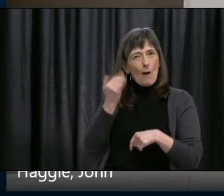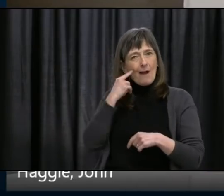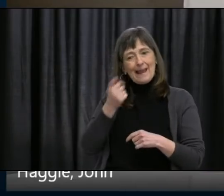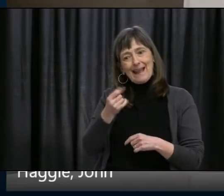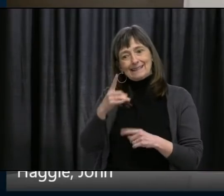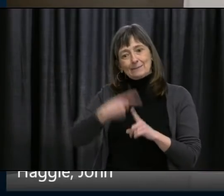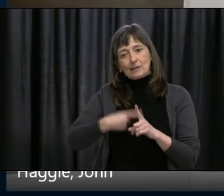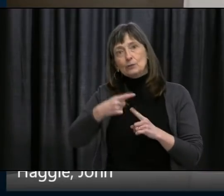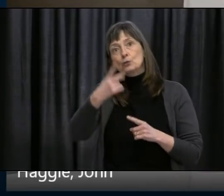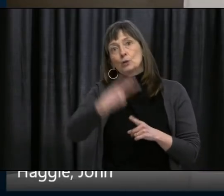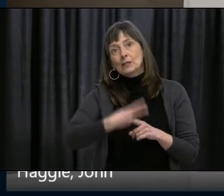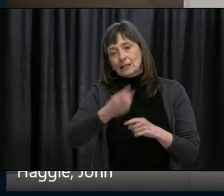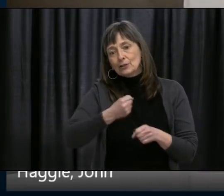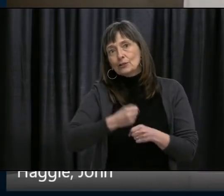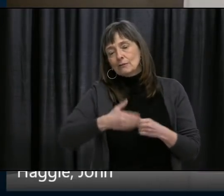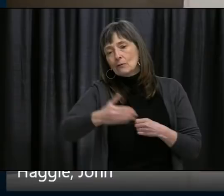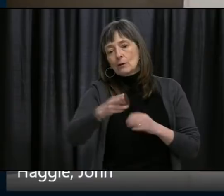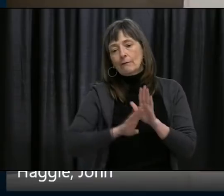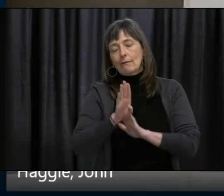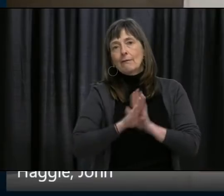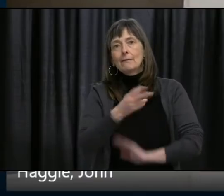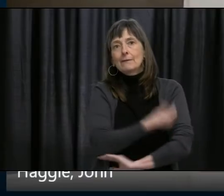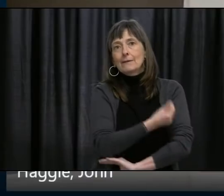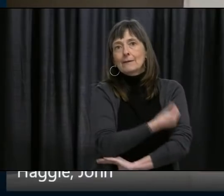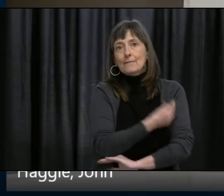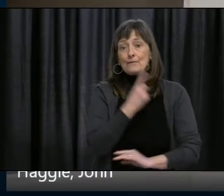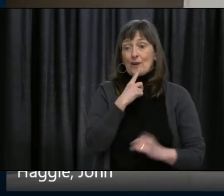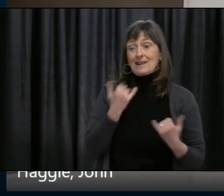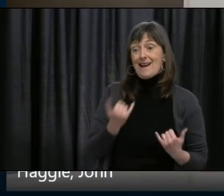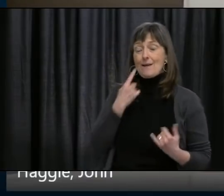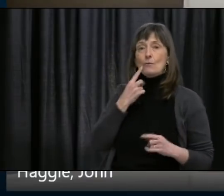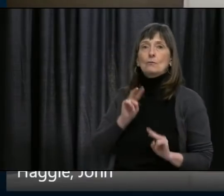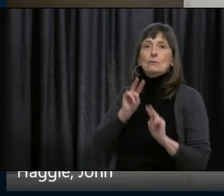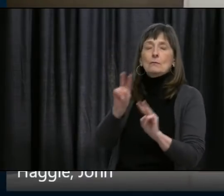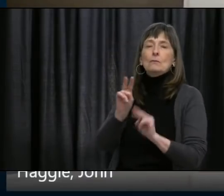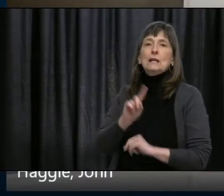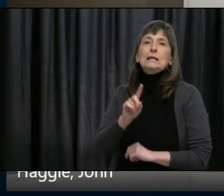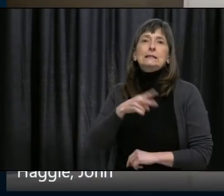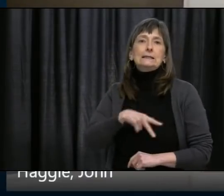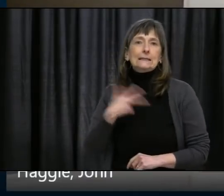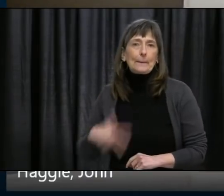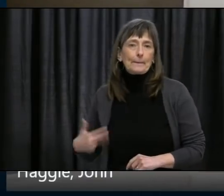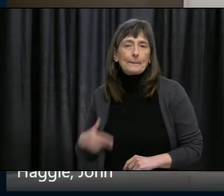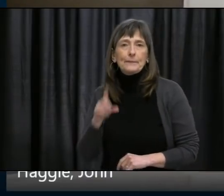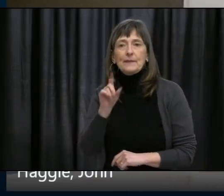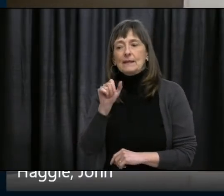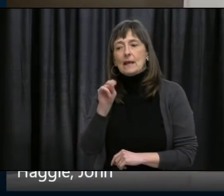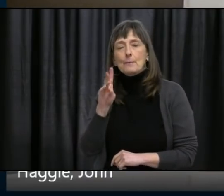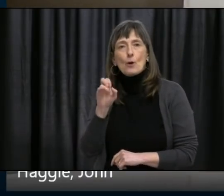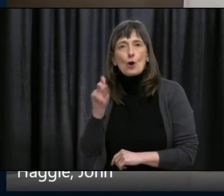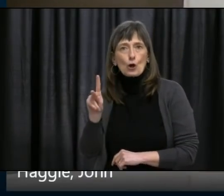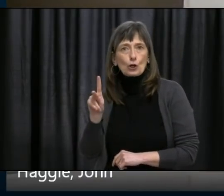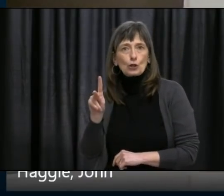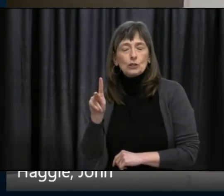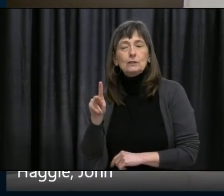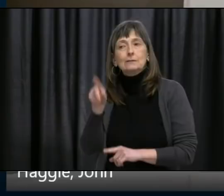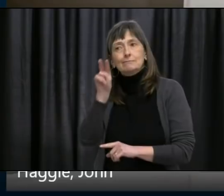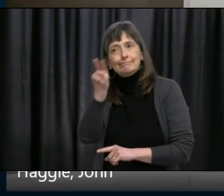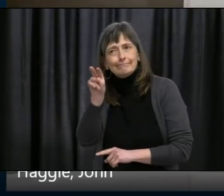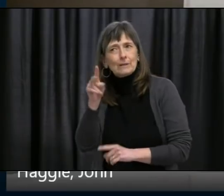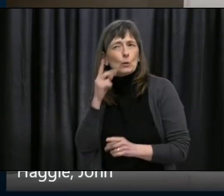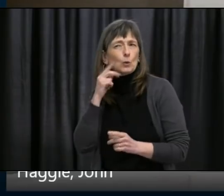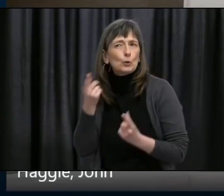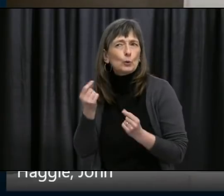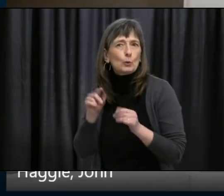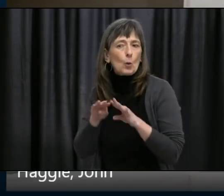we keep an eye on Denmark, but we're also looking at mathematical models. There are simulations that are being run by